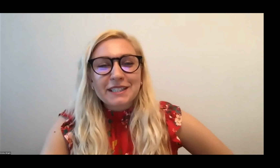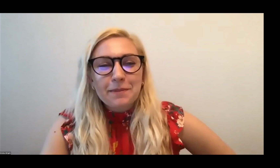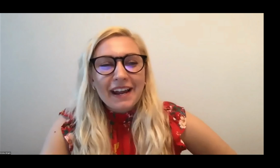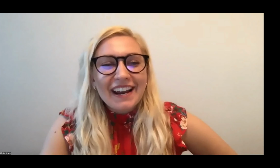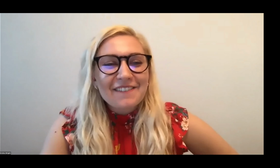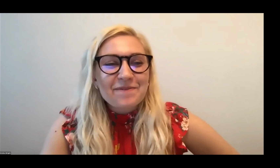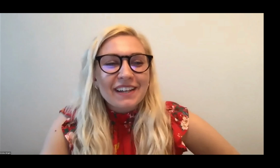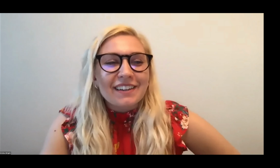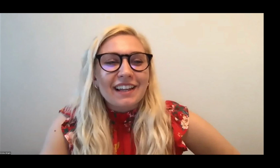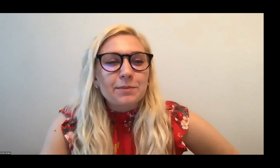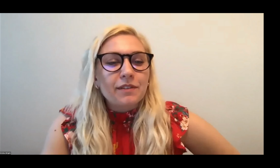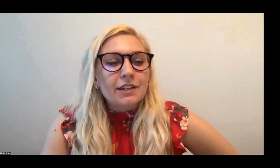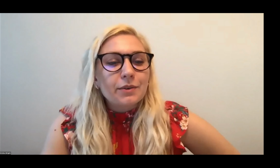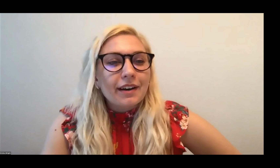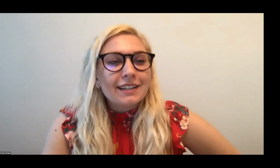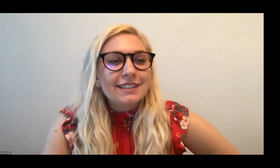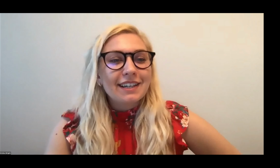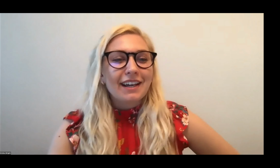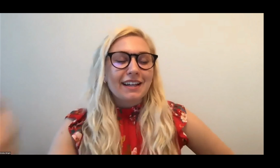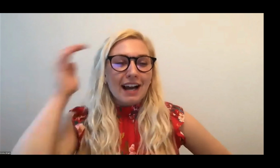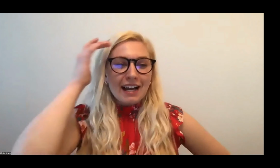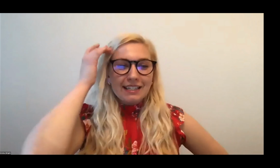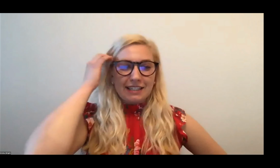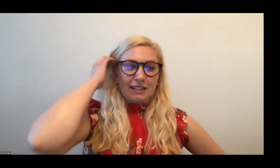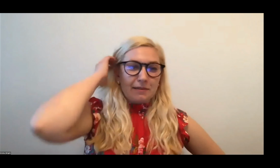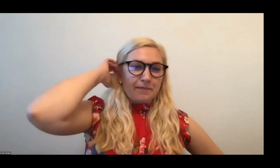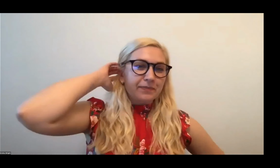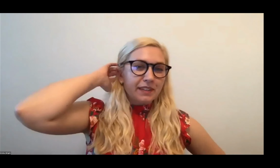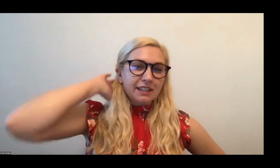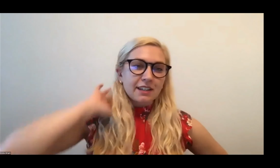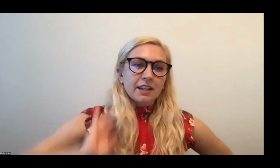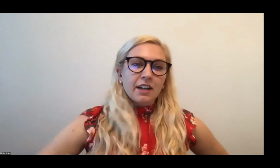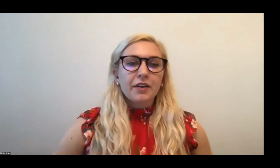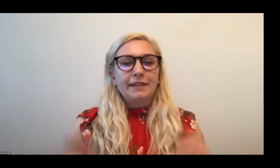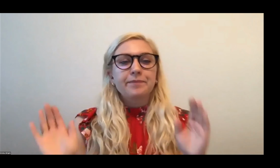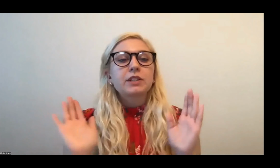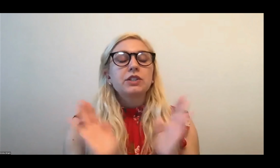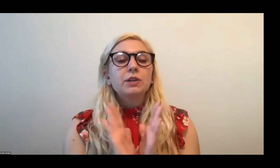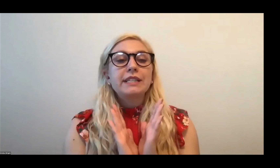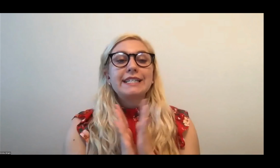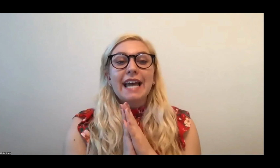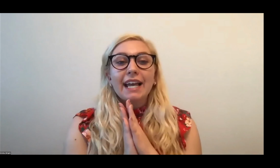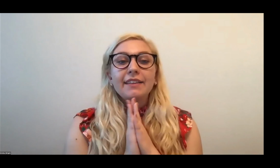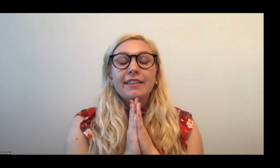for participating. Let's move on to our next item. All right.